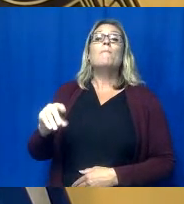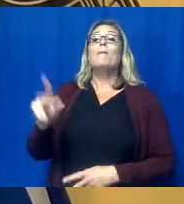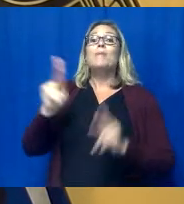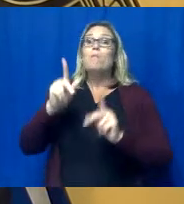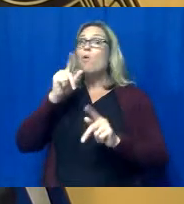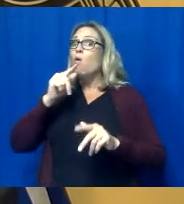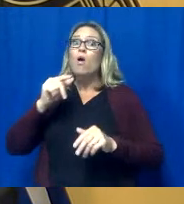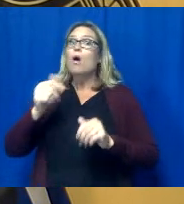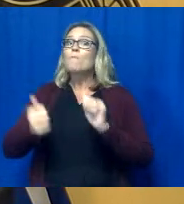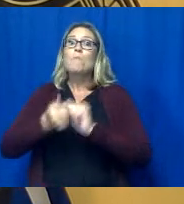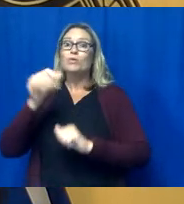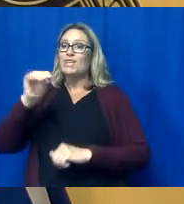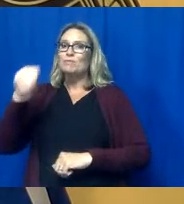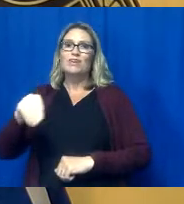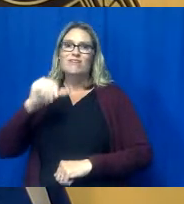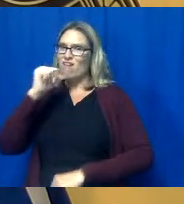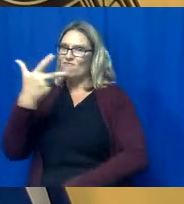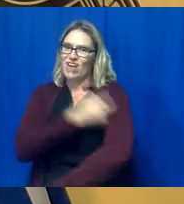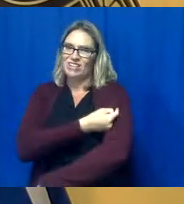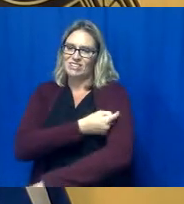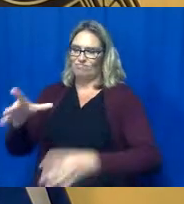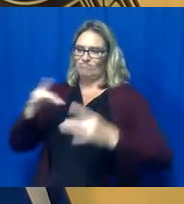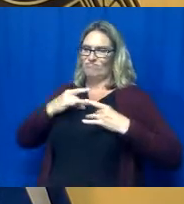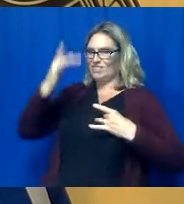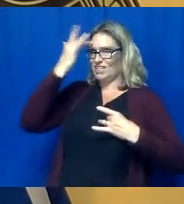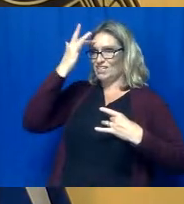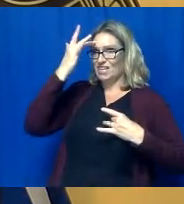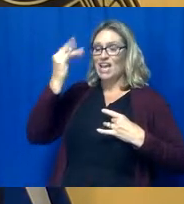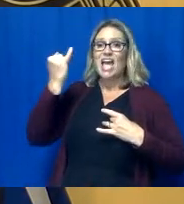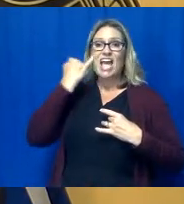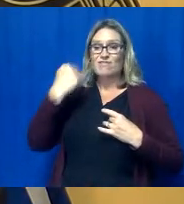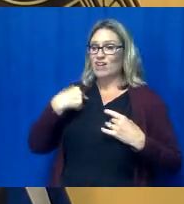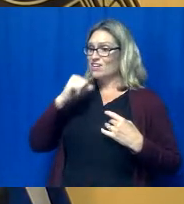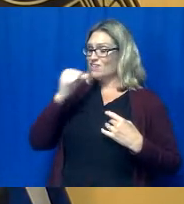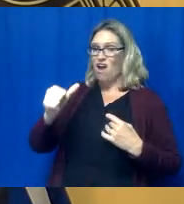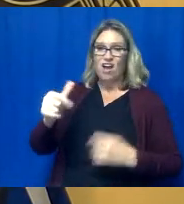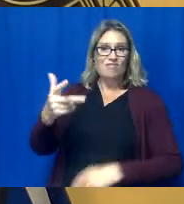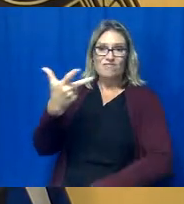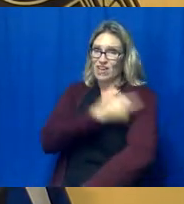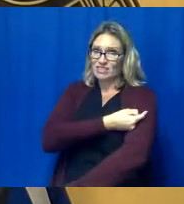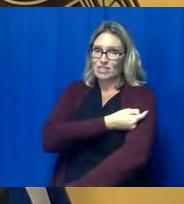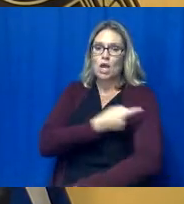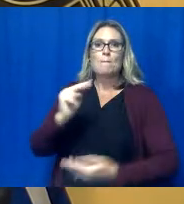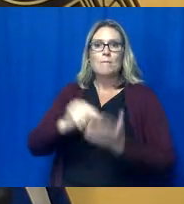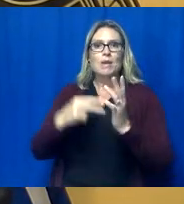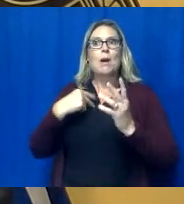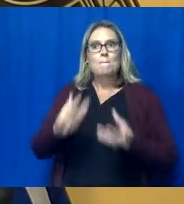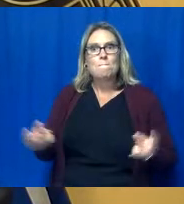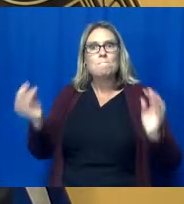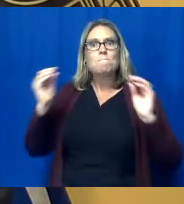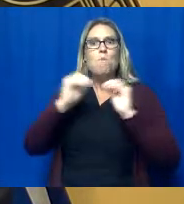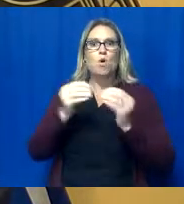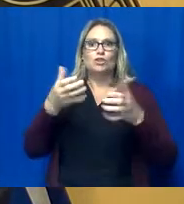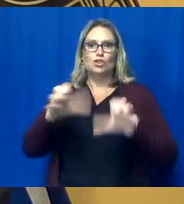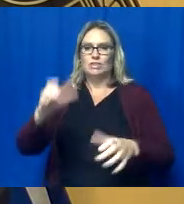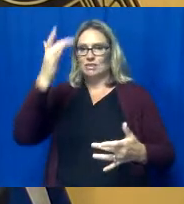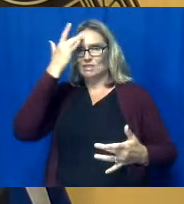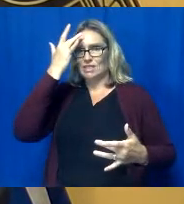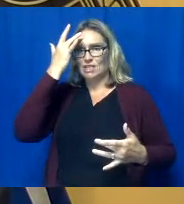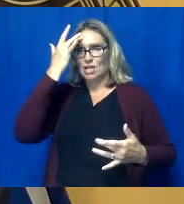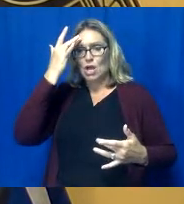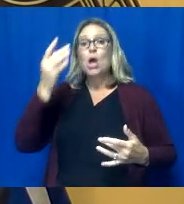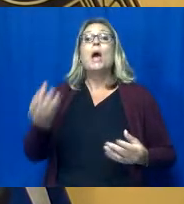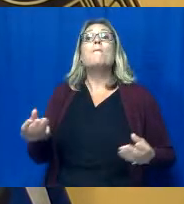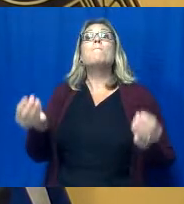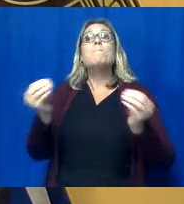Canada, if you're unvaccinated, you're 12 times more likely to get infected and 36 times more likely to go to